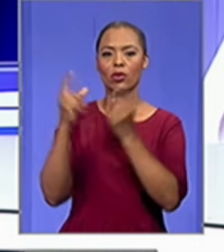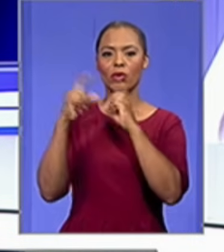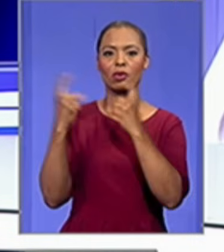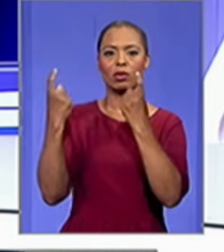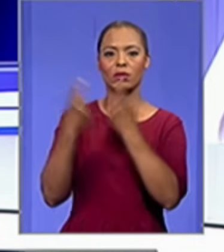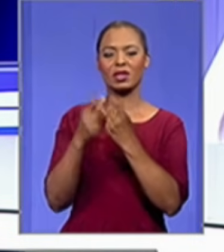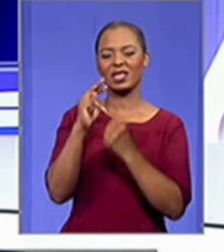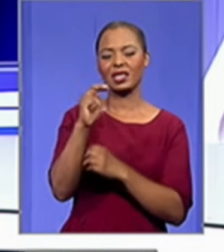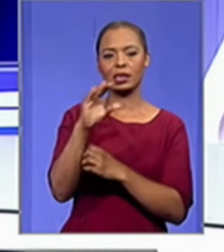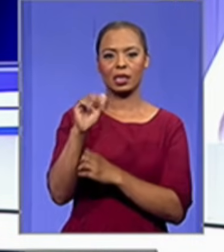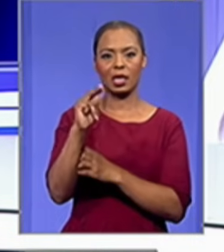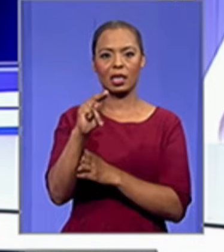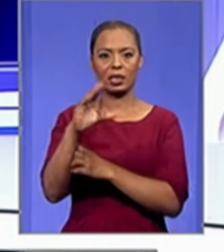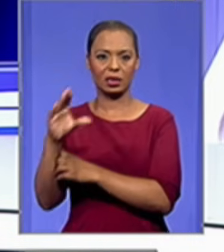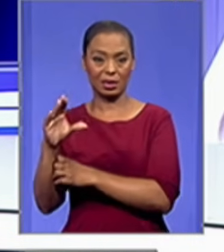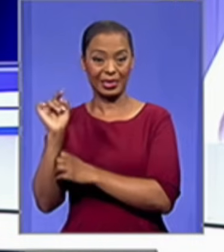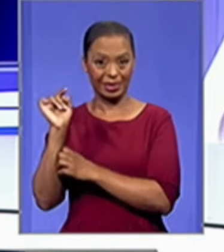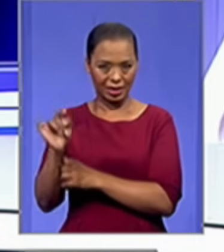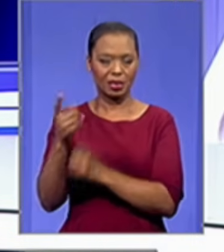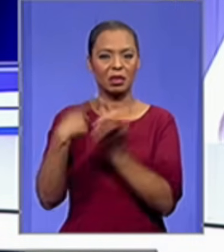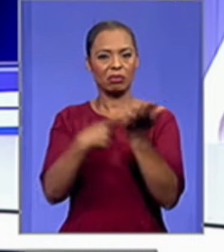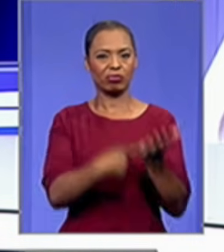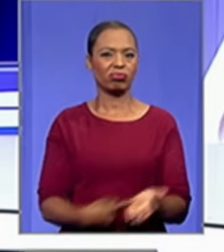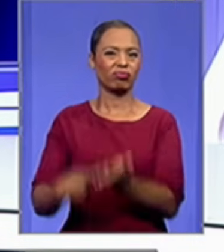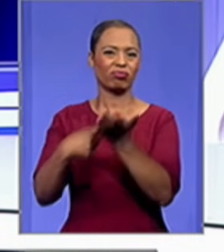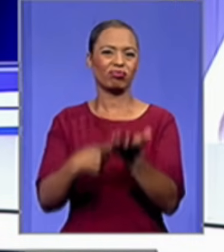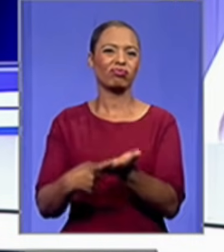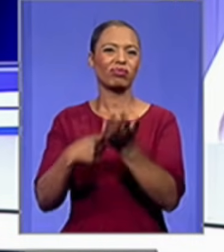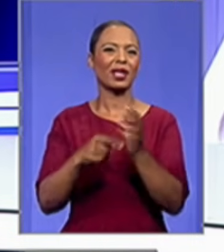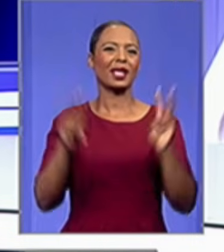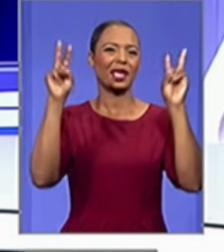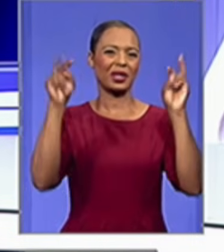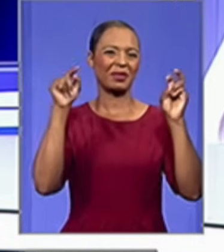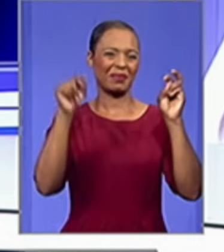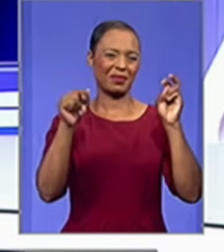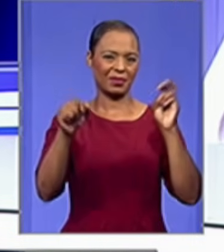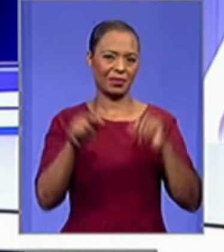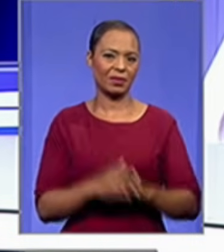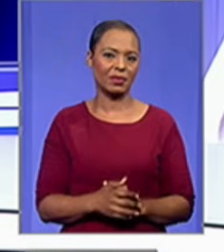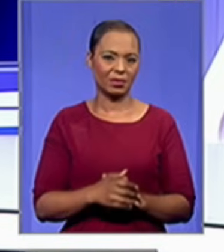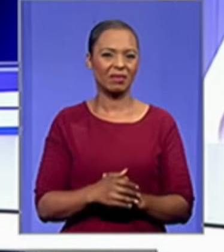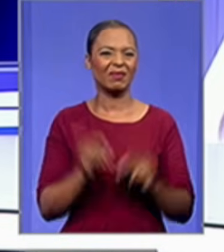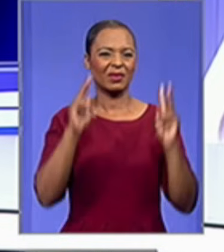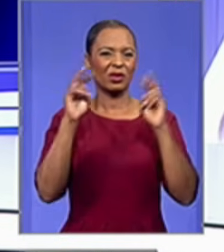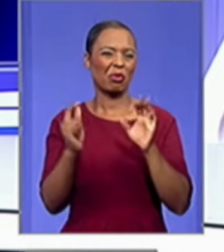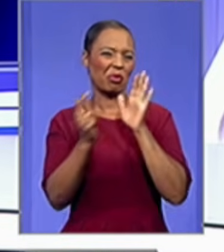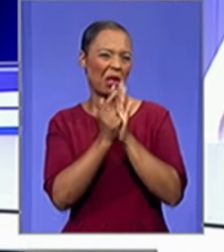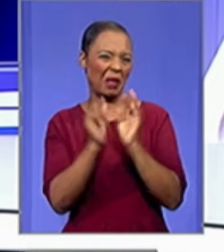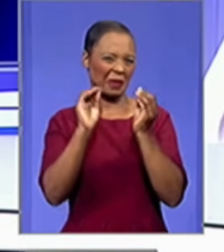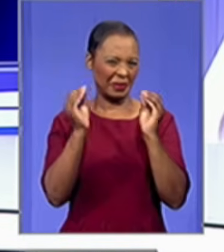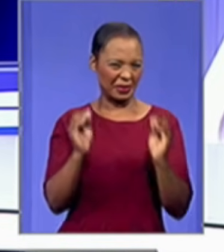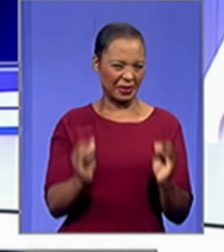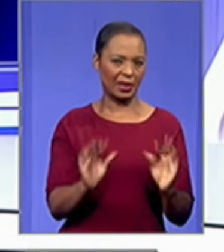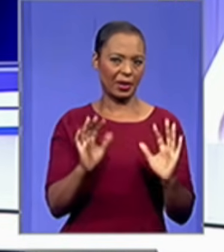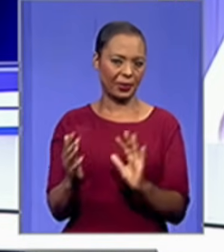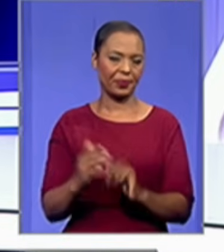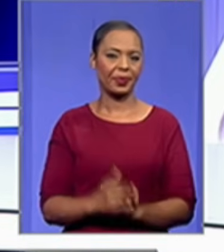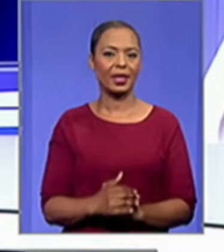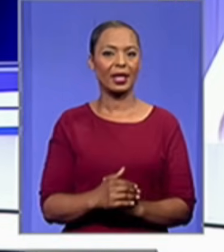ya ANC ye e bego e dutše go sohla-sohla ntlakemo ya bona go melawana ya gabjale. Lefapha leo le